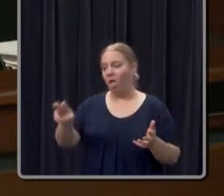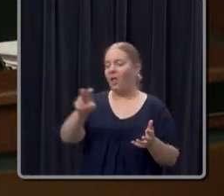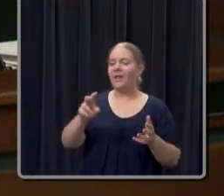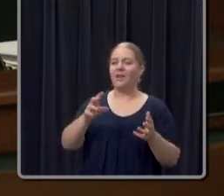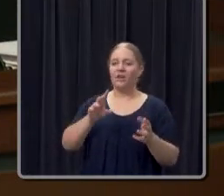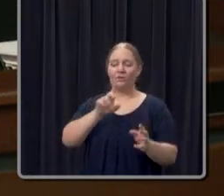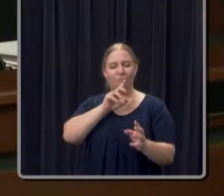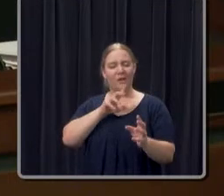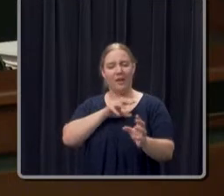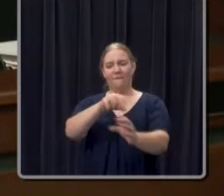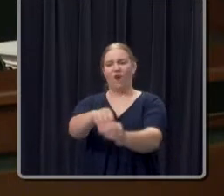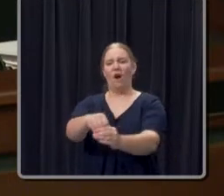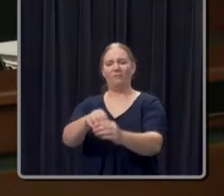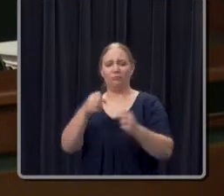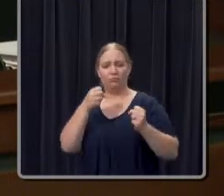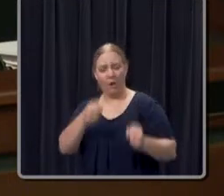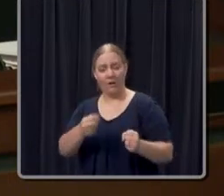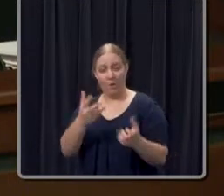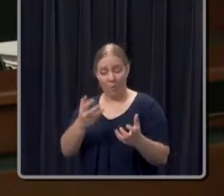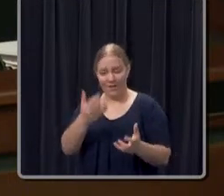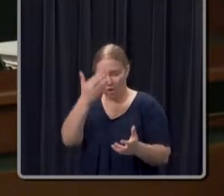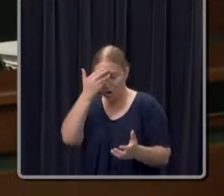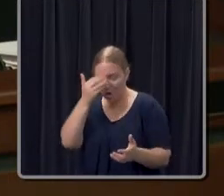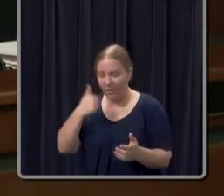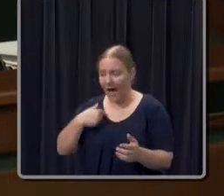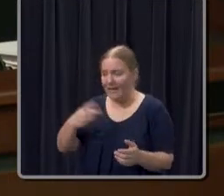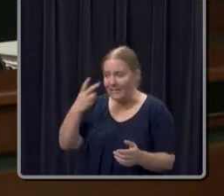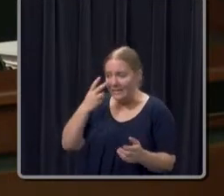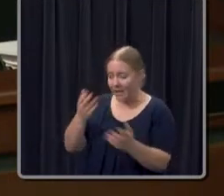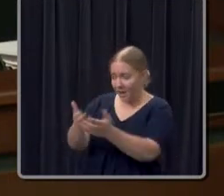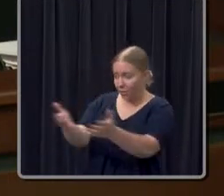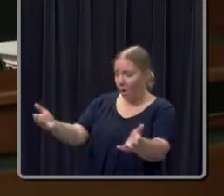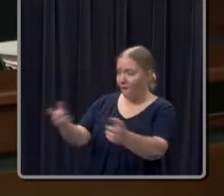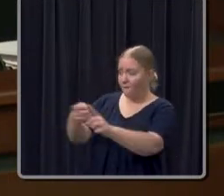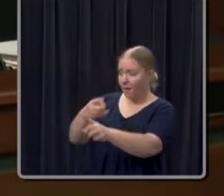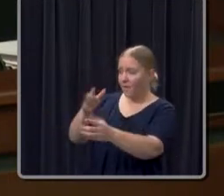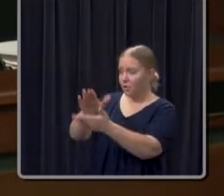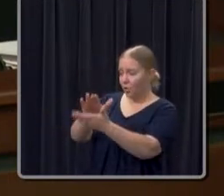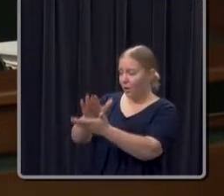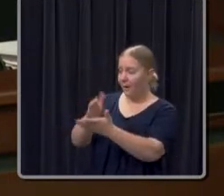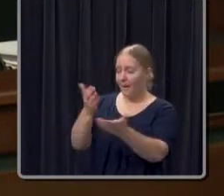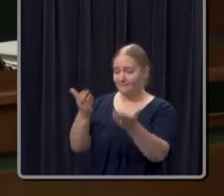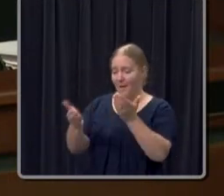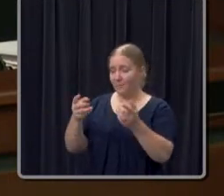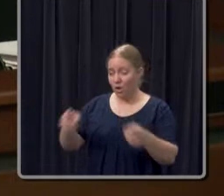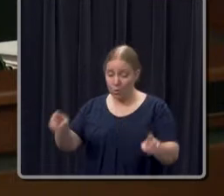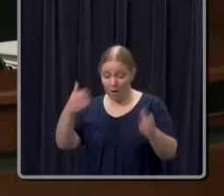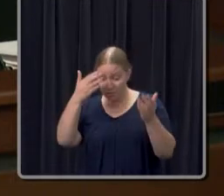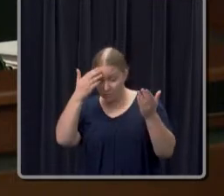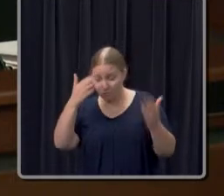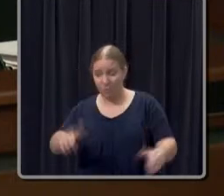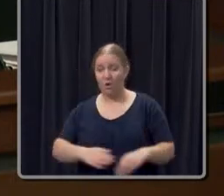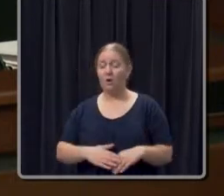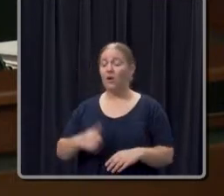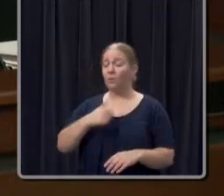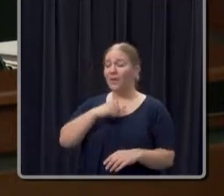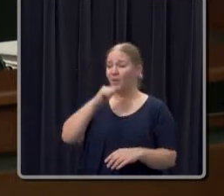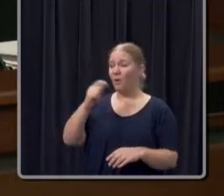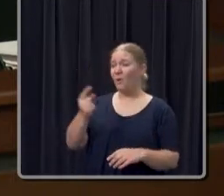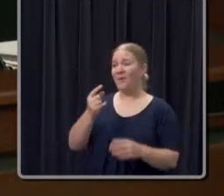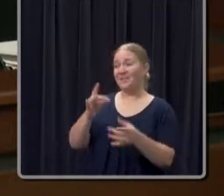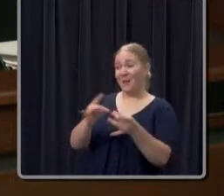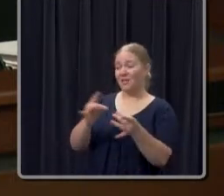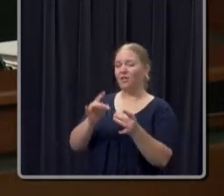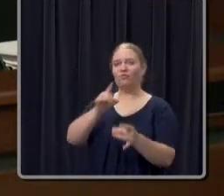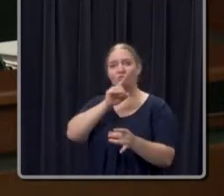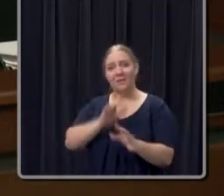Engagement is really strong, and I want to always know that I see these folks in the schools. Maybe you all don't, because we don't always talk about it, but